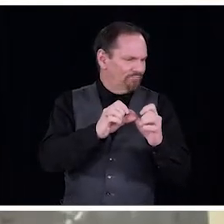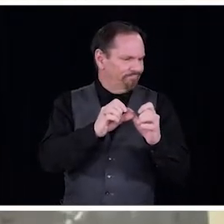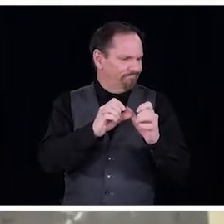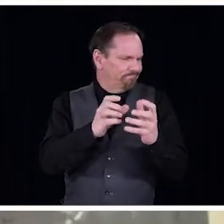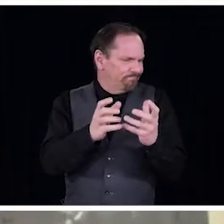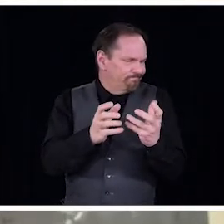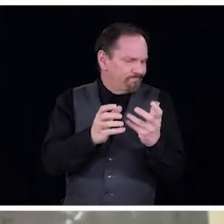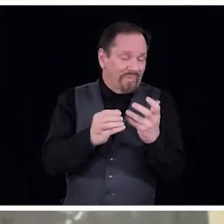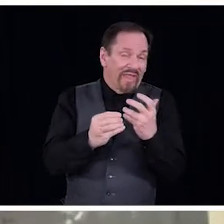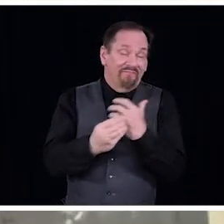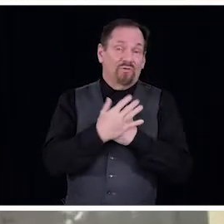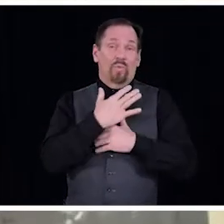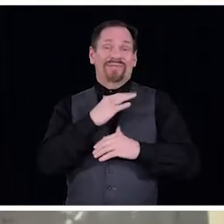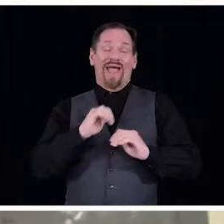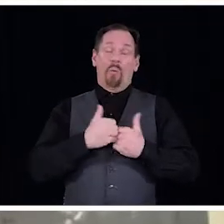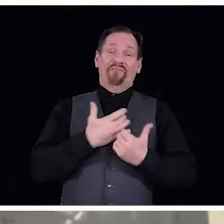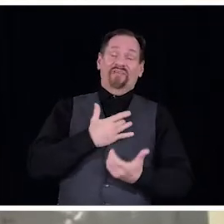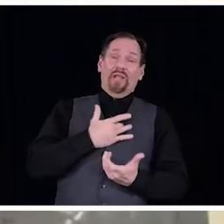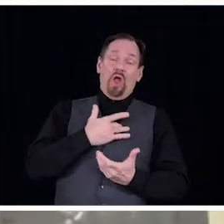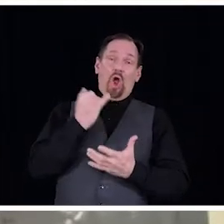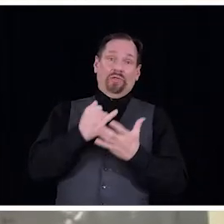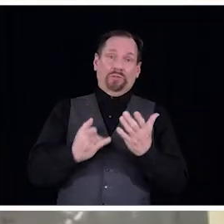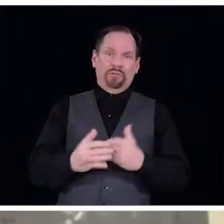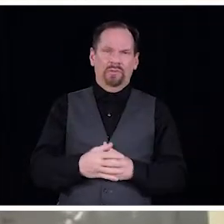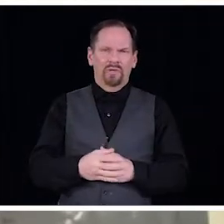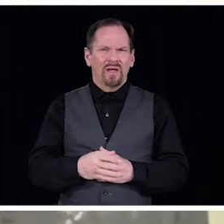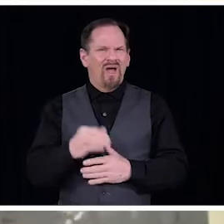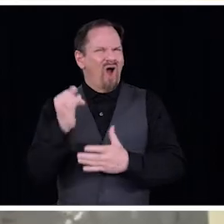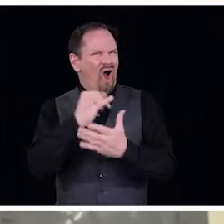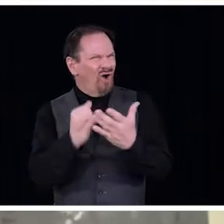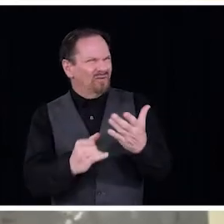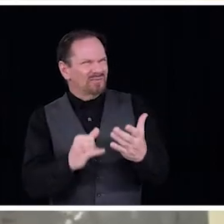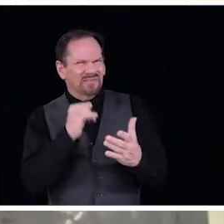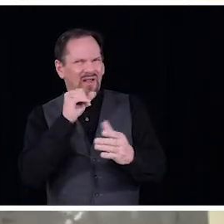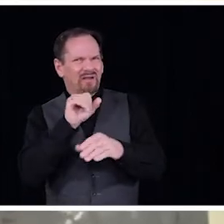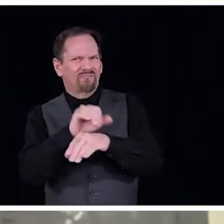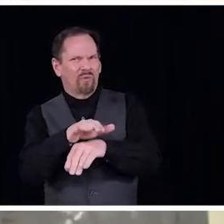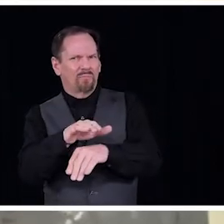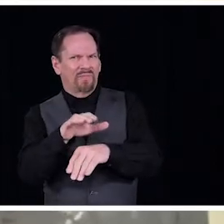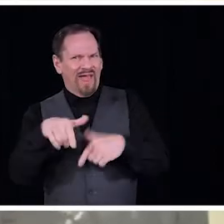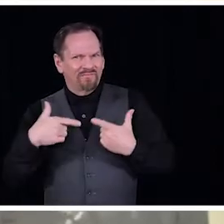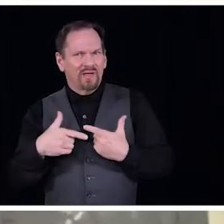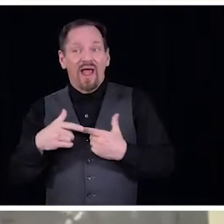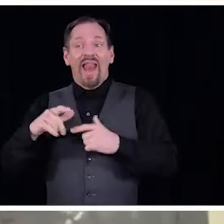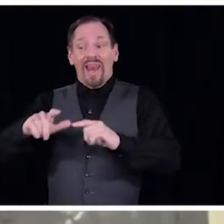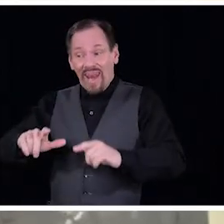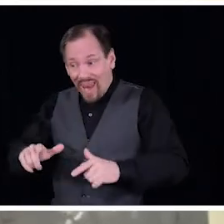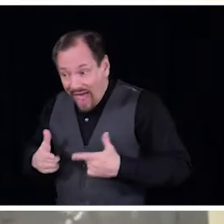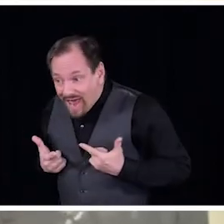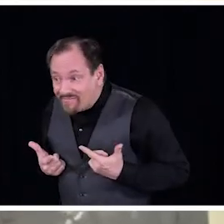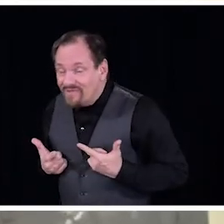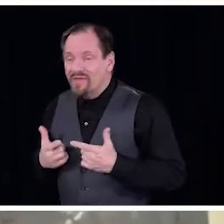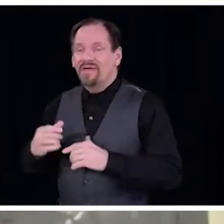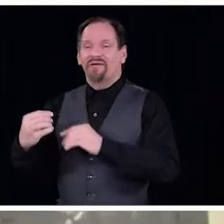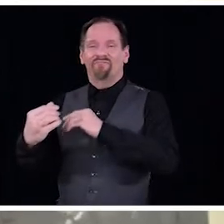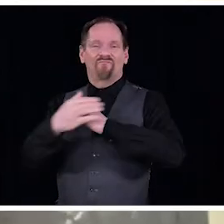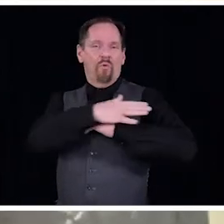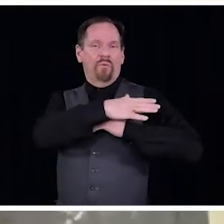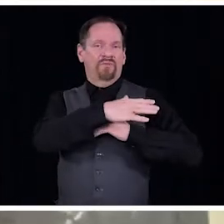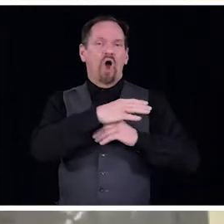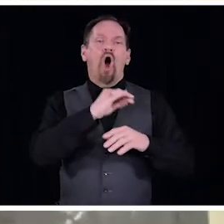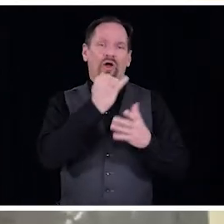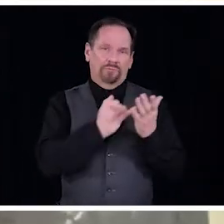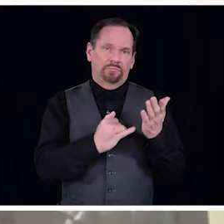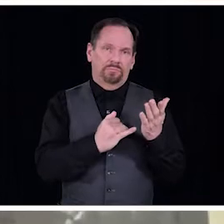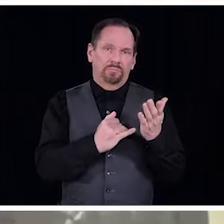is my personal belief that art doesn't inform life, but that life informs art. Life is art. That's why